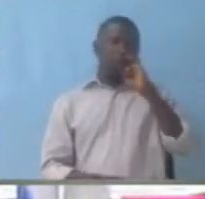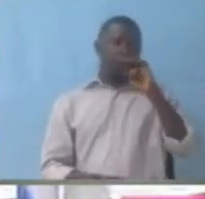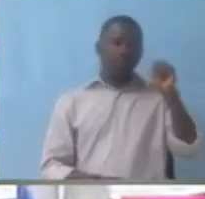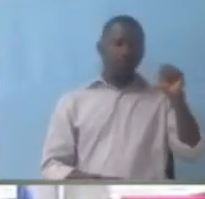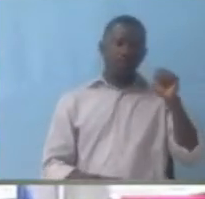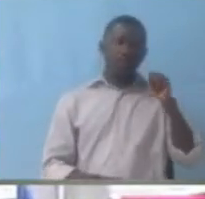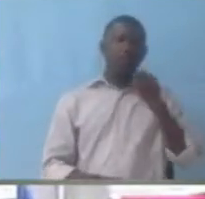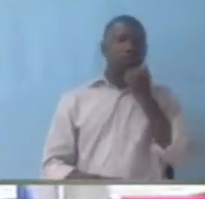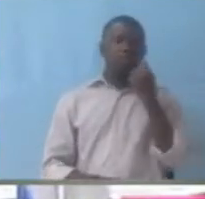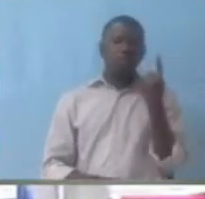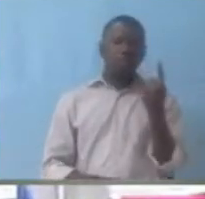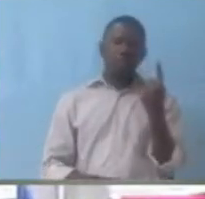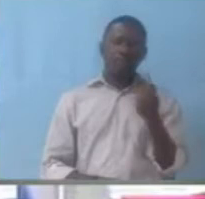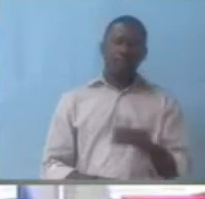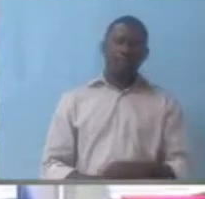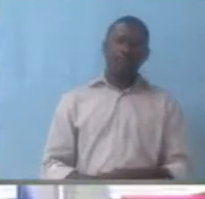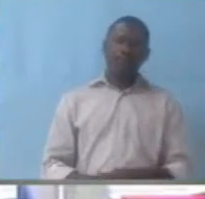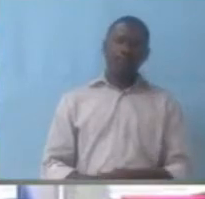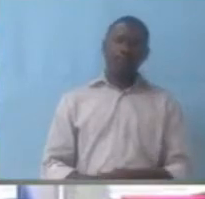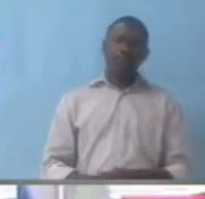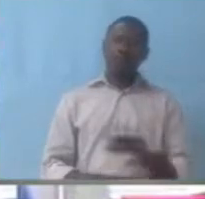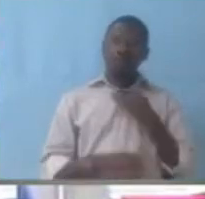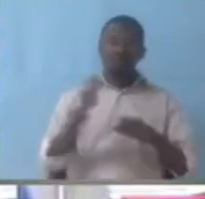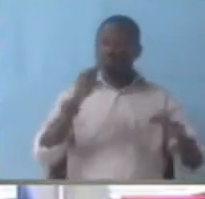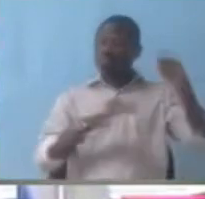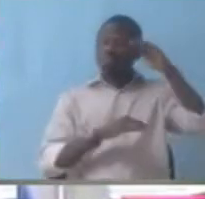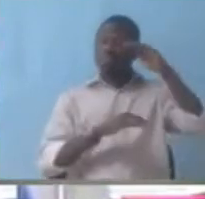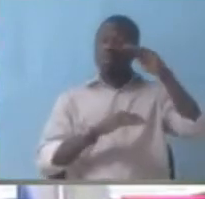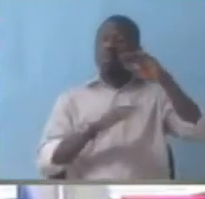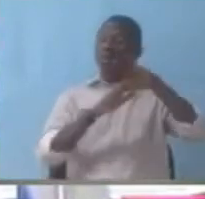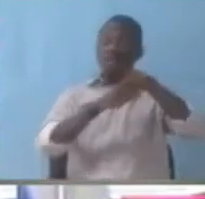wala ngalo nyame nyin decree number 1 superseded all of those